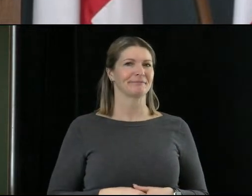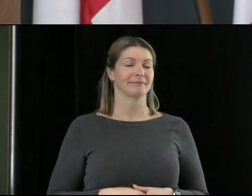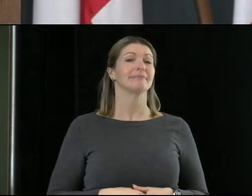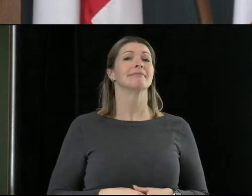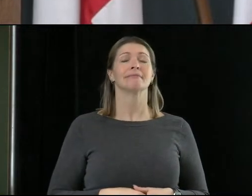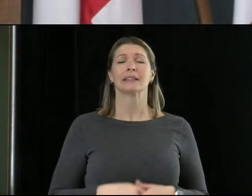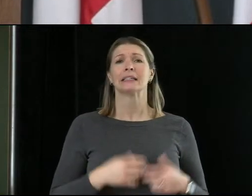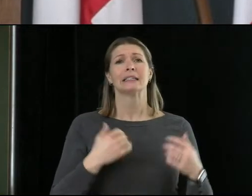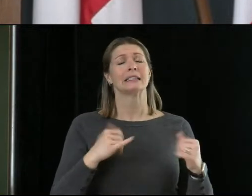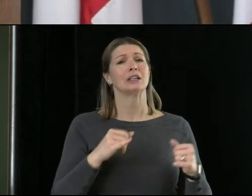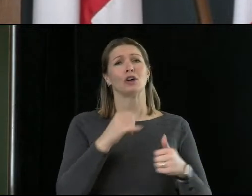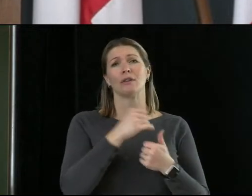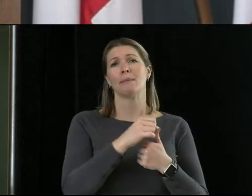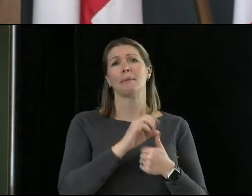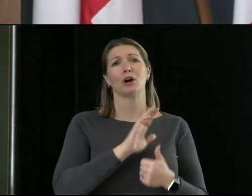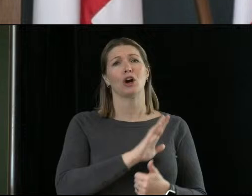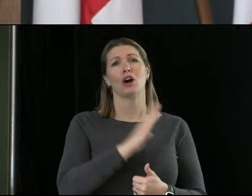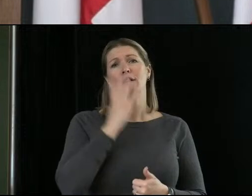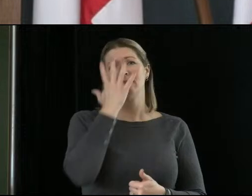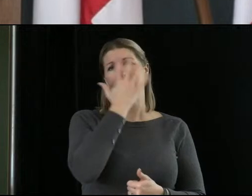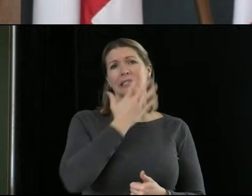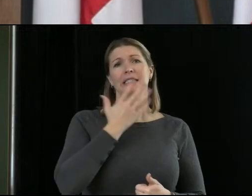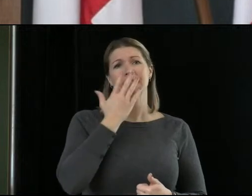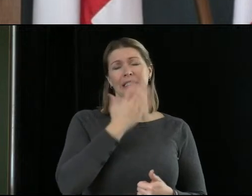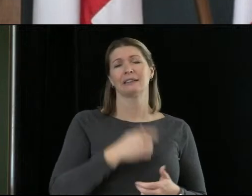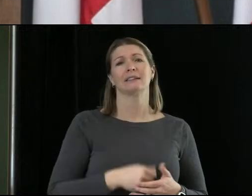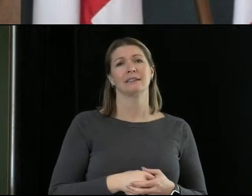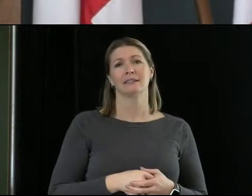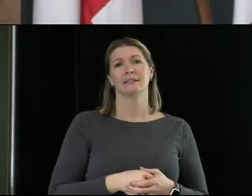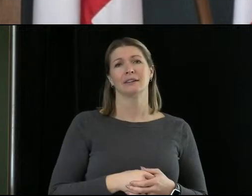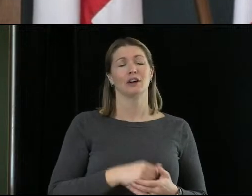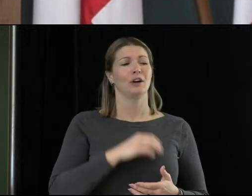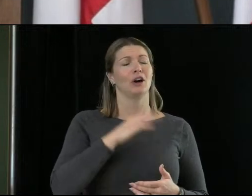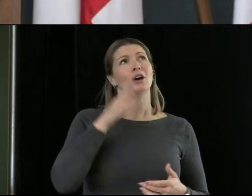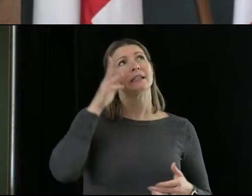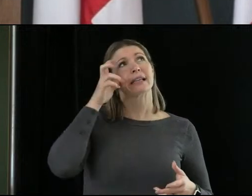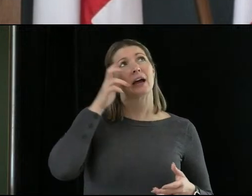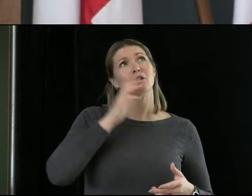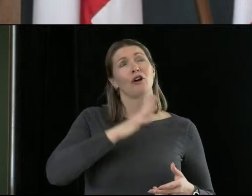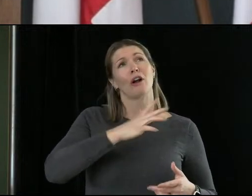I can still see her little face and the sound of her laughing.